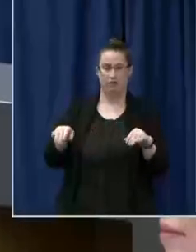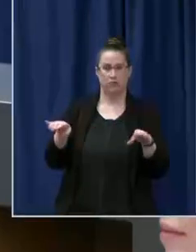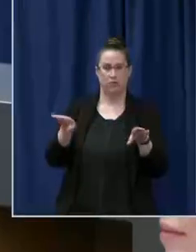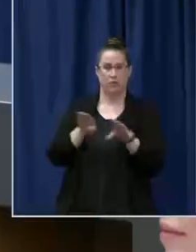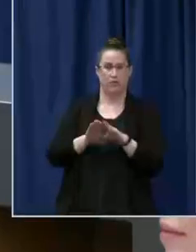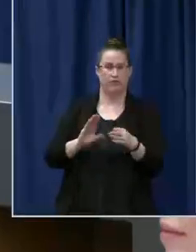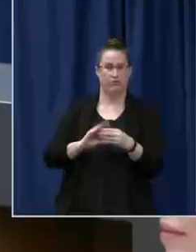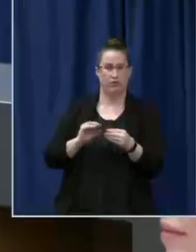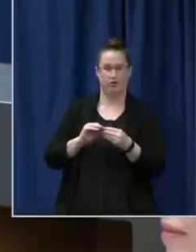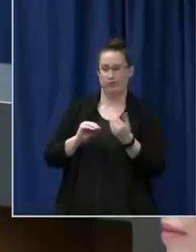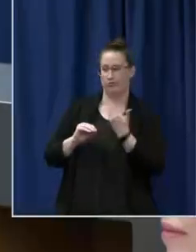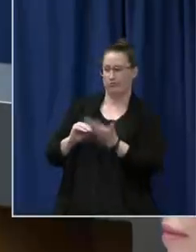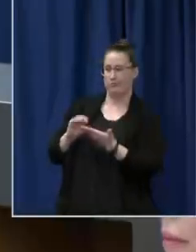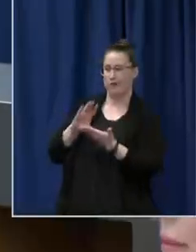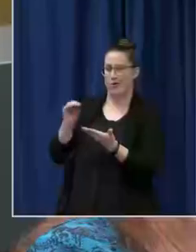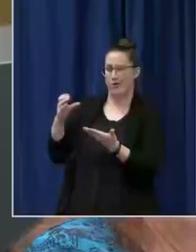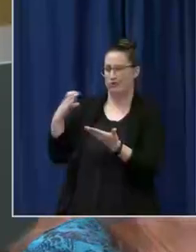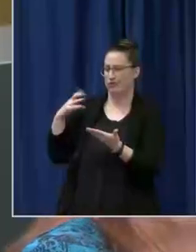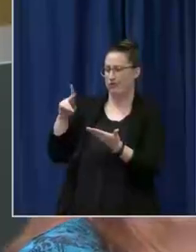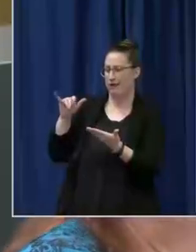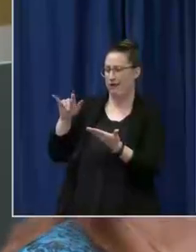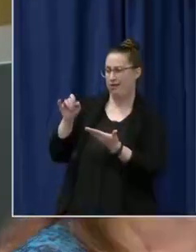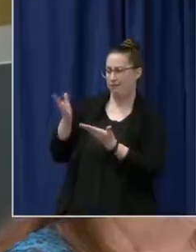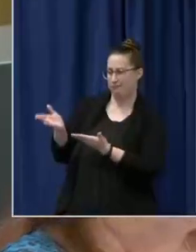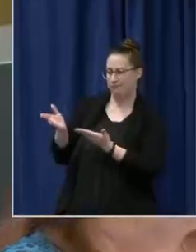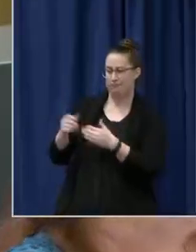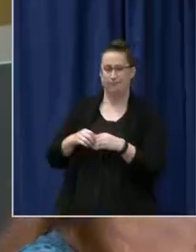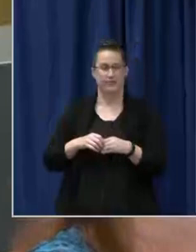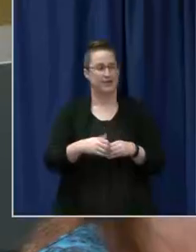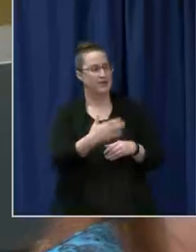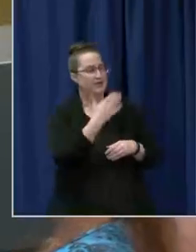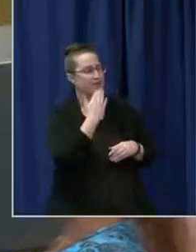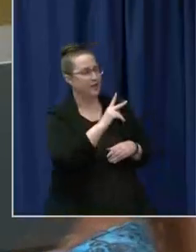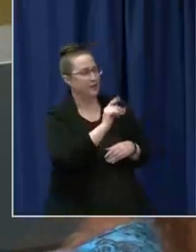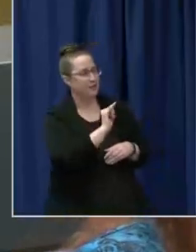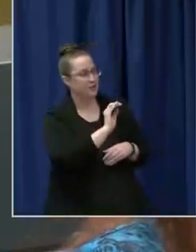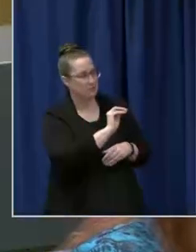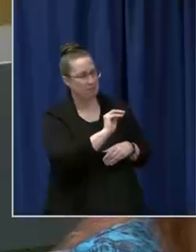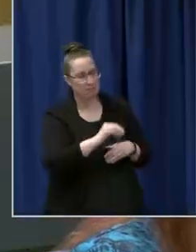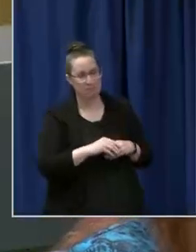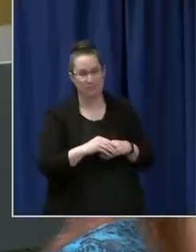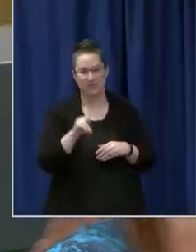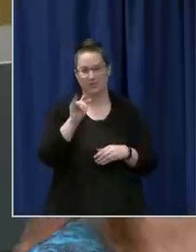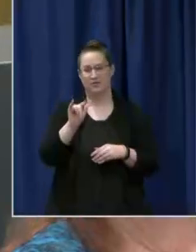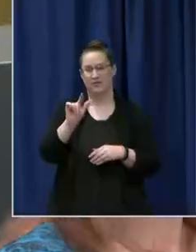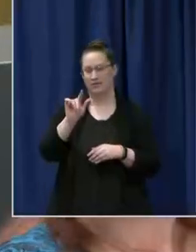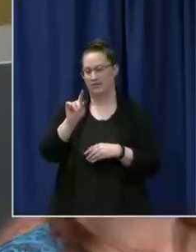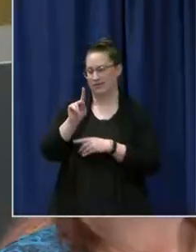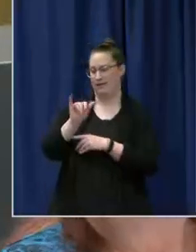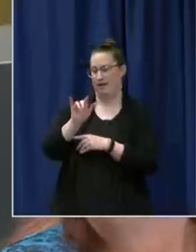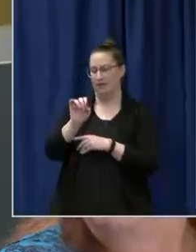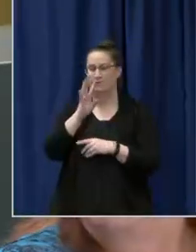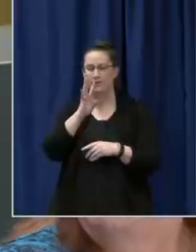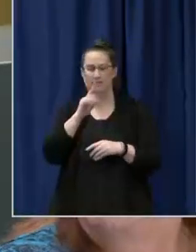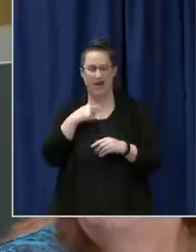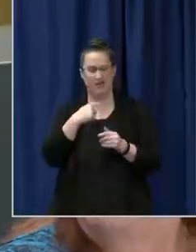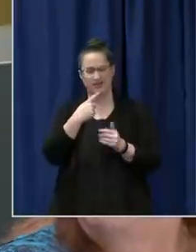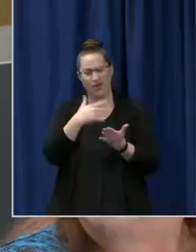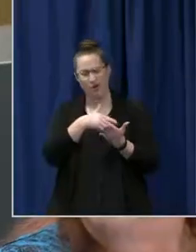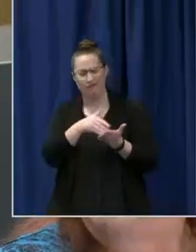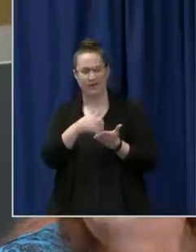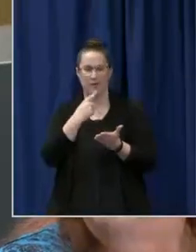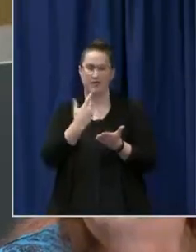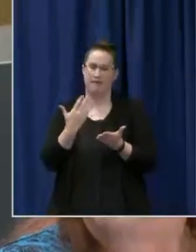my co-chair, Kyle. Thanks, Kim. I say it often, and I'll say it again. It